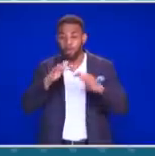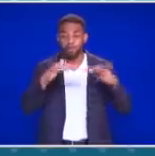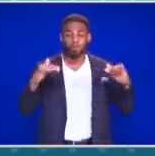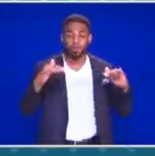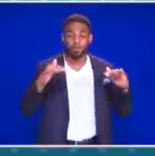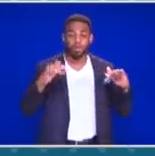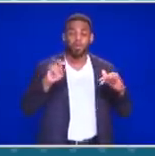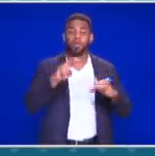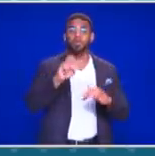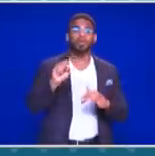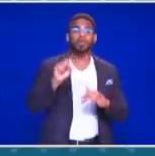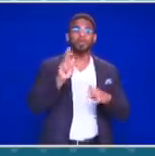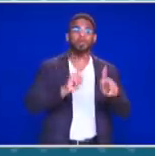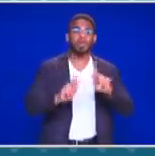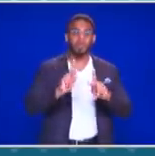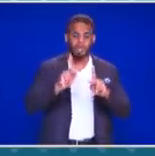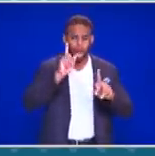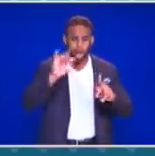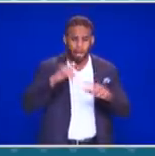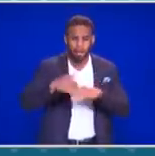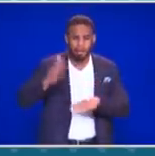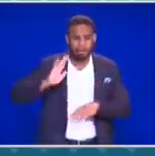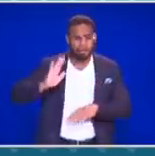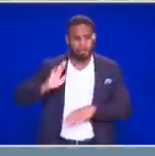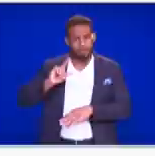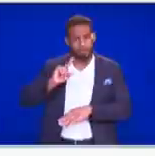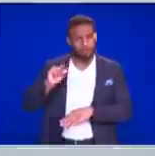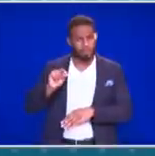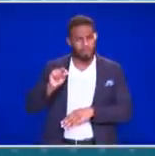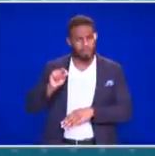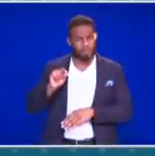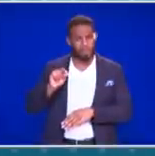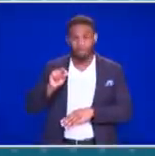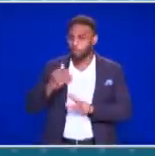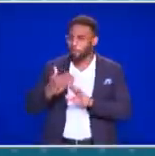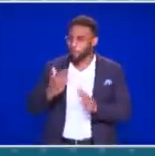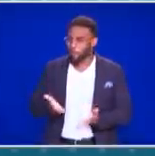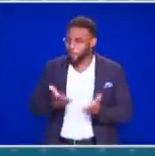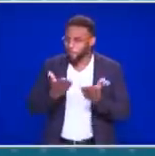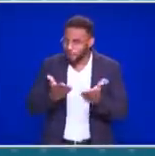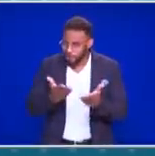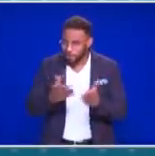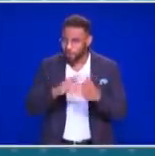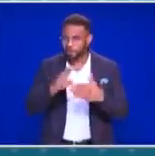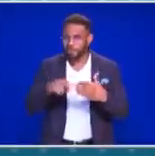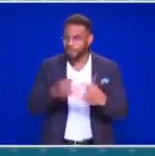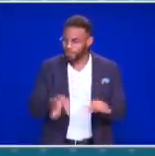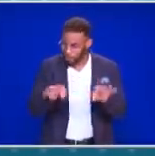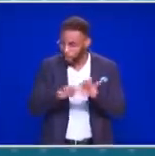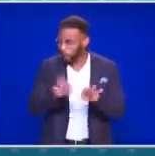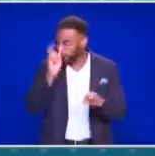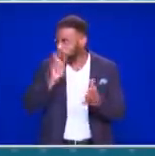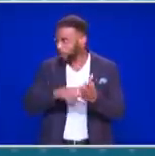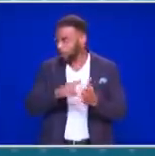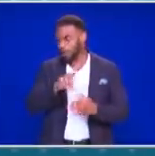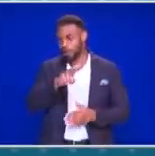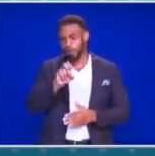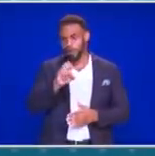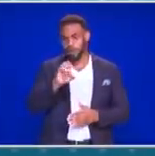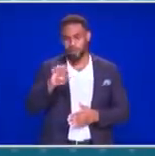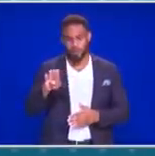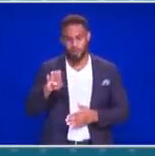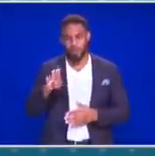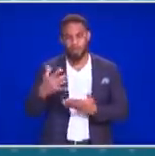diversity of the United States population looked in 2020. Before we present the results, it's important to note that the U.S. Census